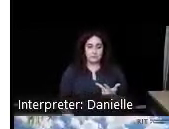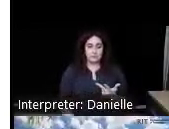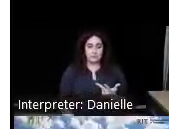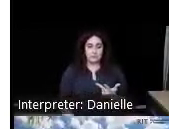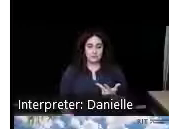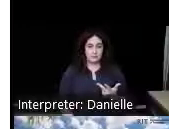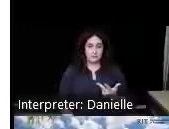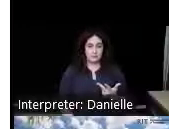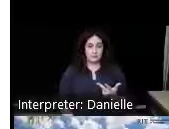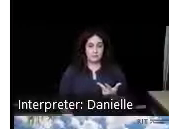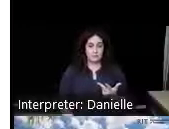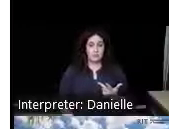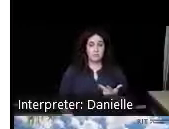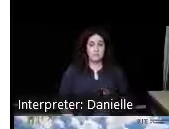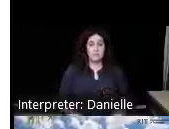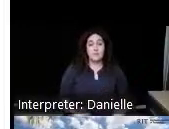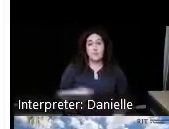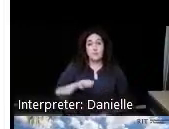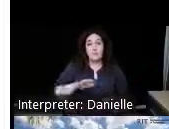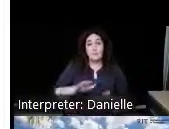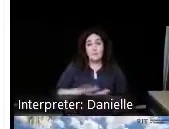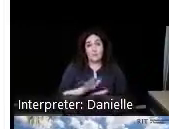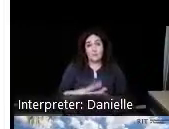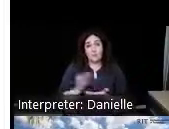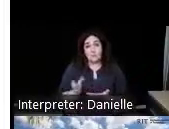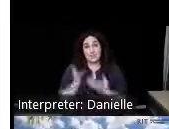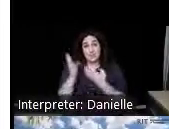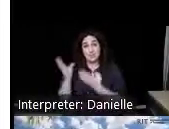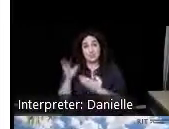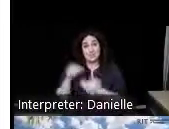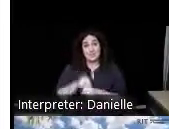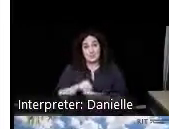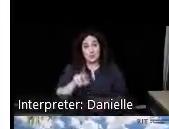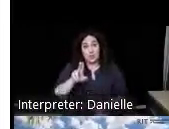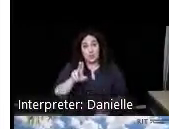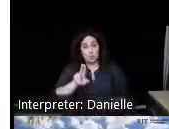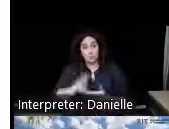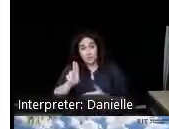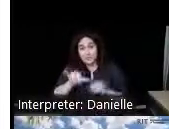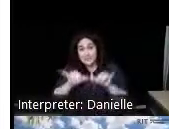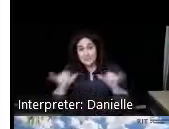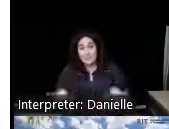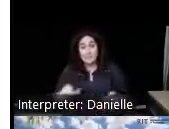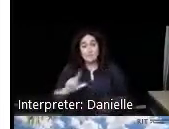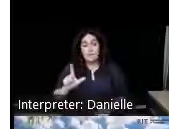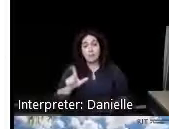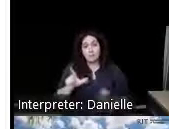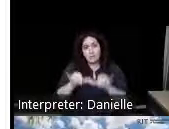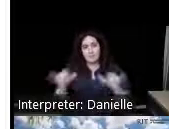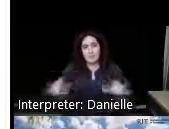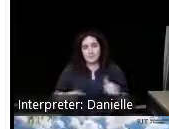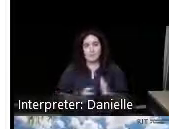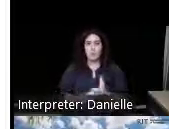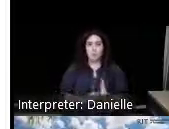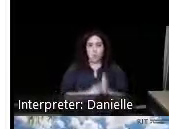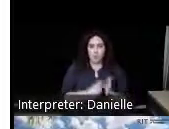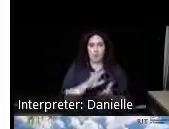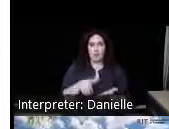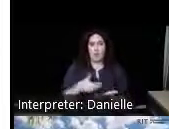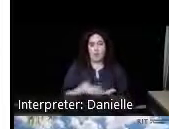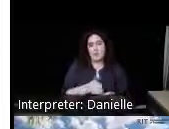accessible paper submissions within the university or the library, whoever. So for example,